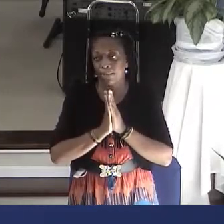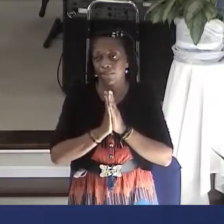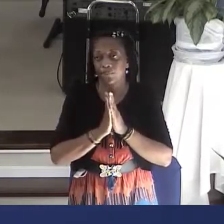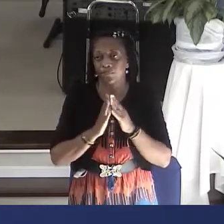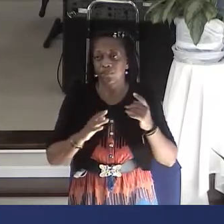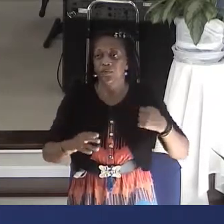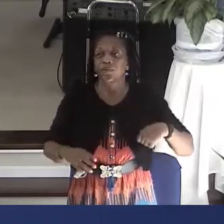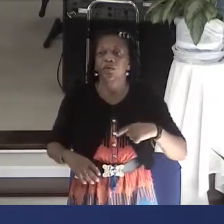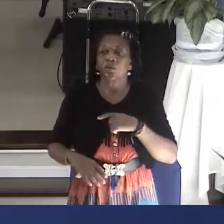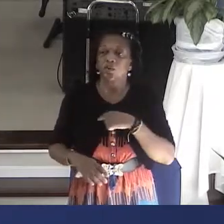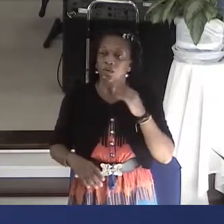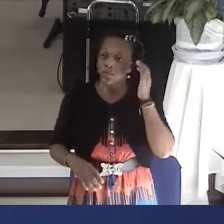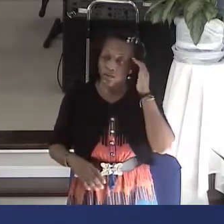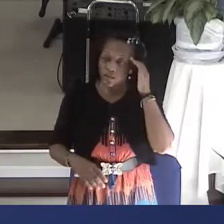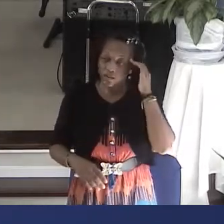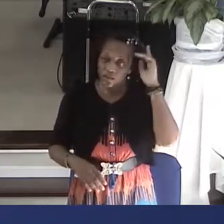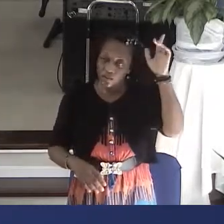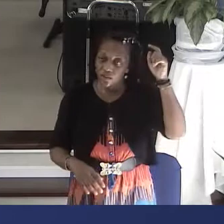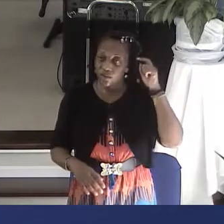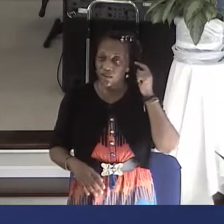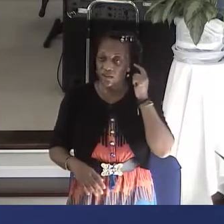who call you, who fear you.